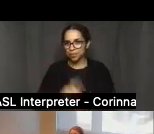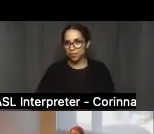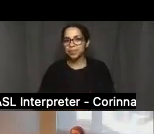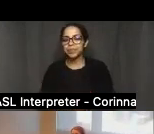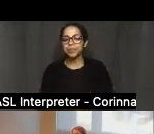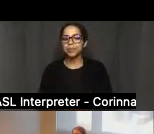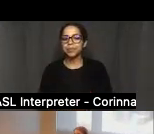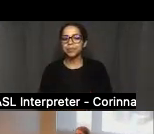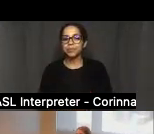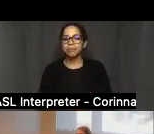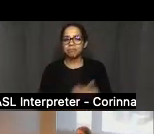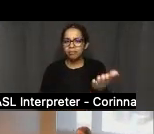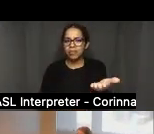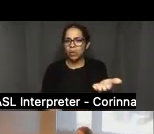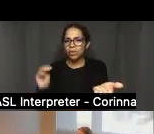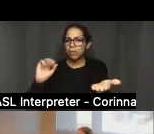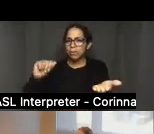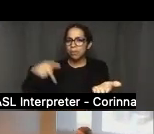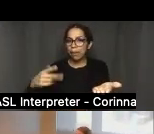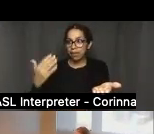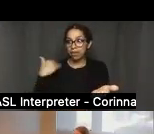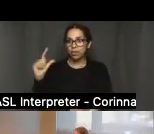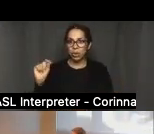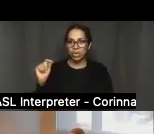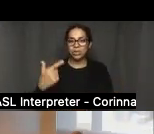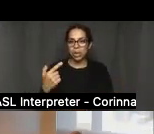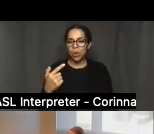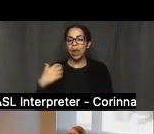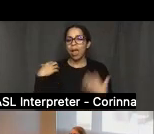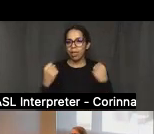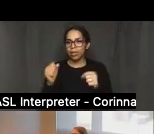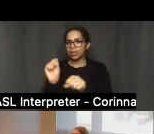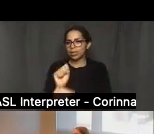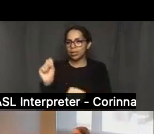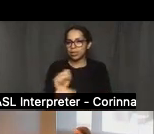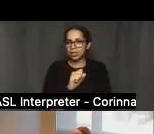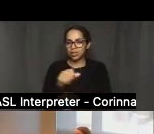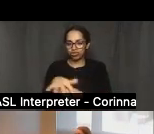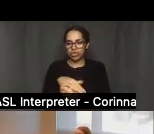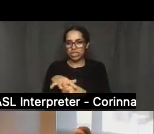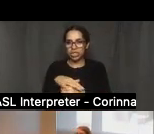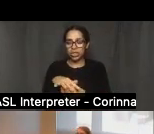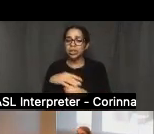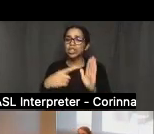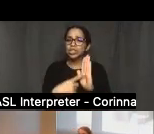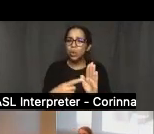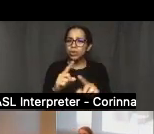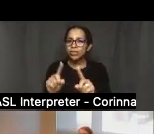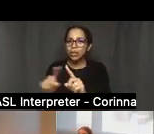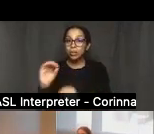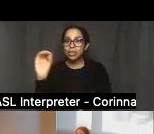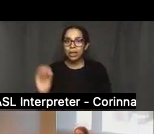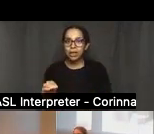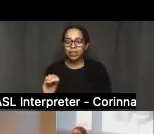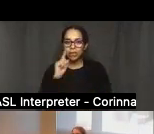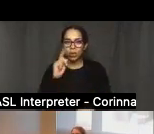So again, this is a map of the 21 health statistics regions, and it shows the percentage of the population in